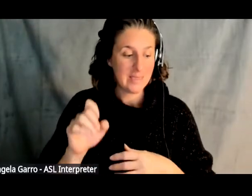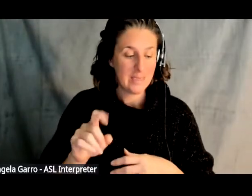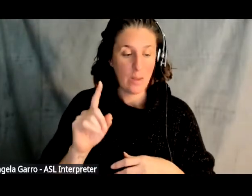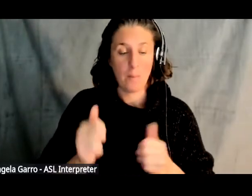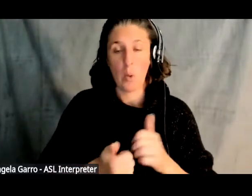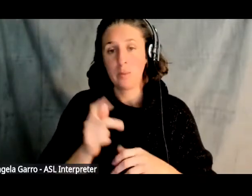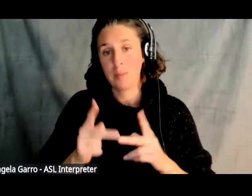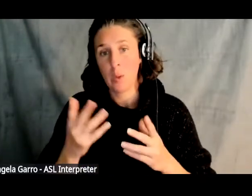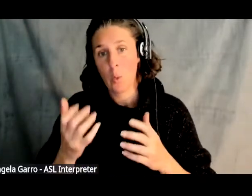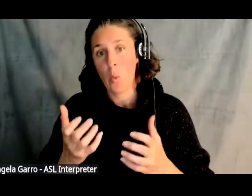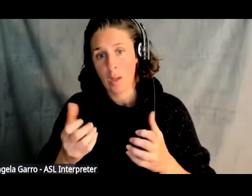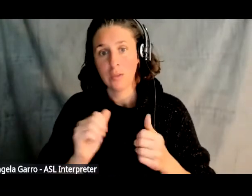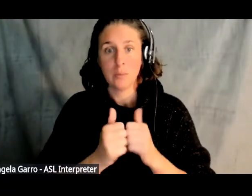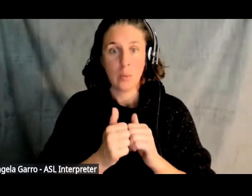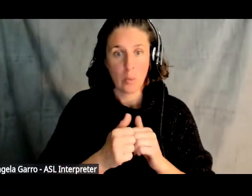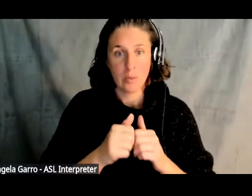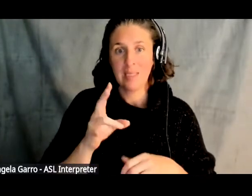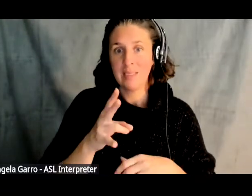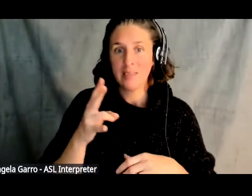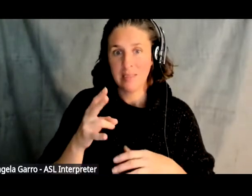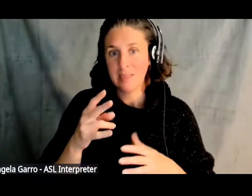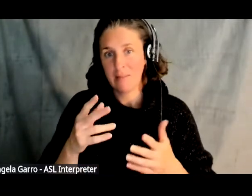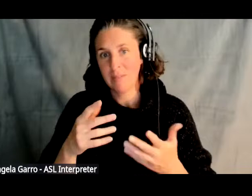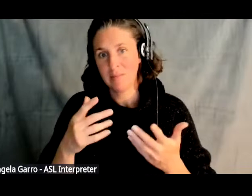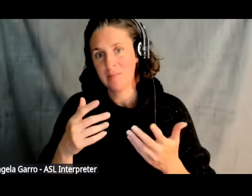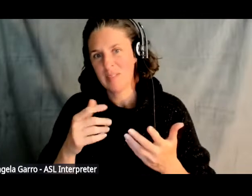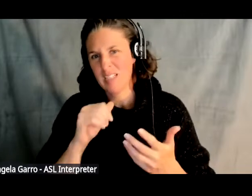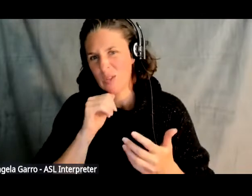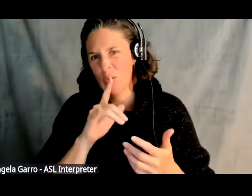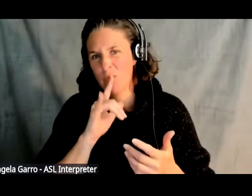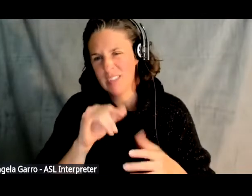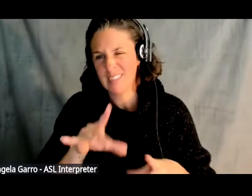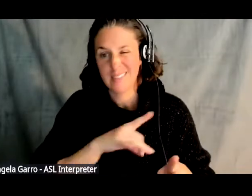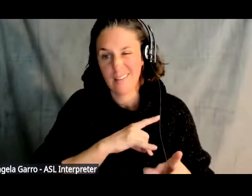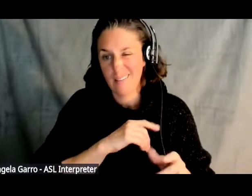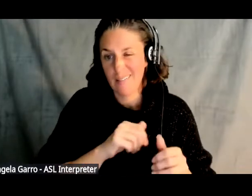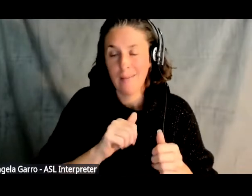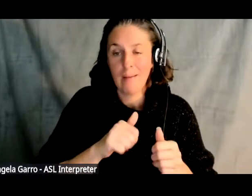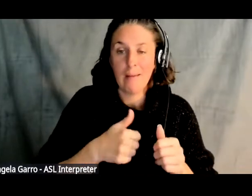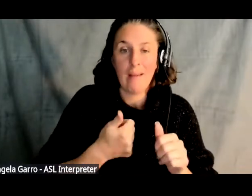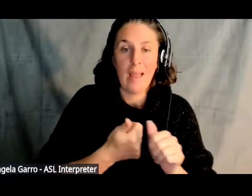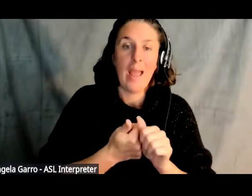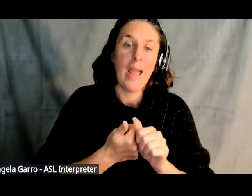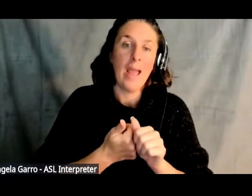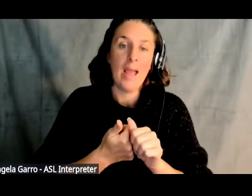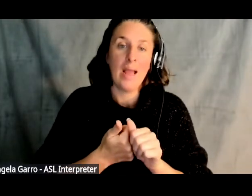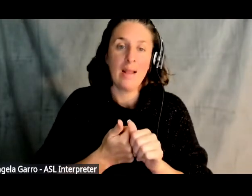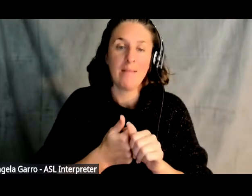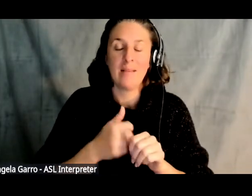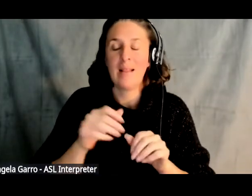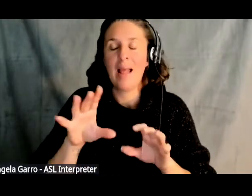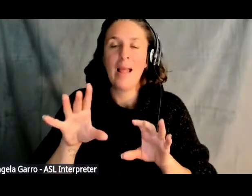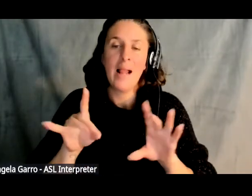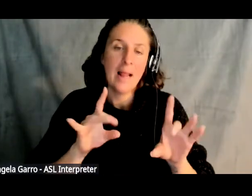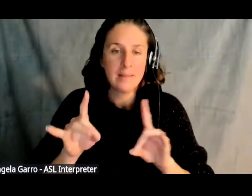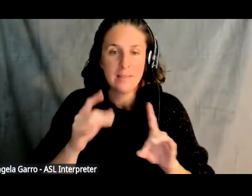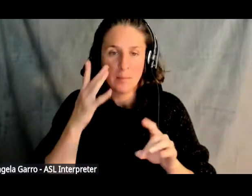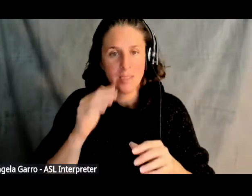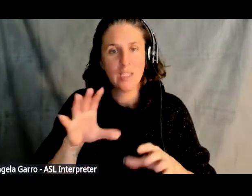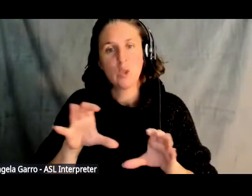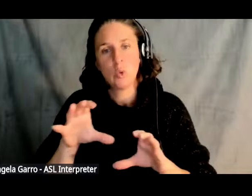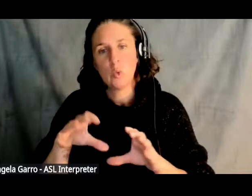they take seventh period not at school. Done. They don't really take extracurricular, electives because they're doing